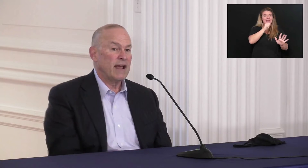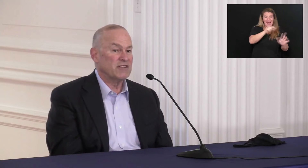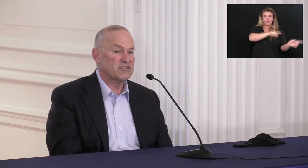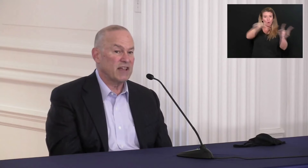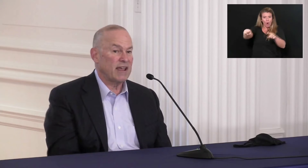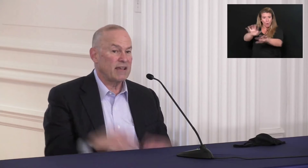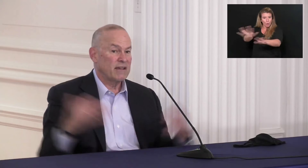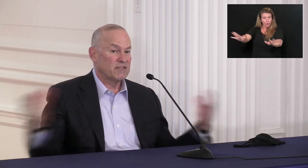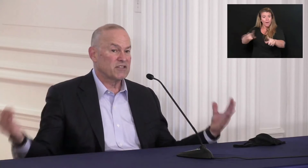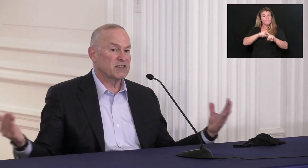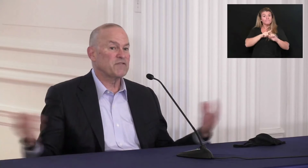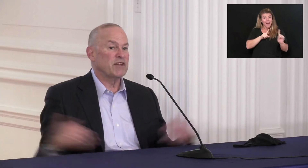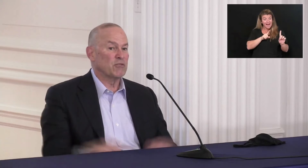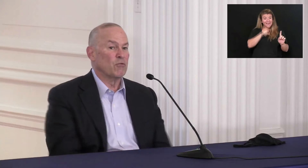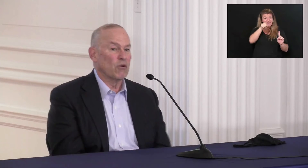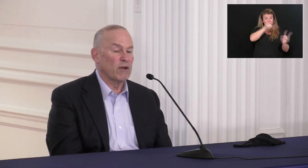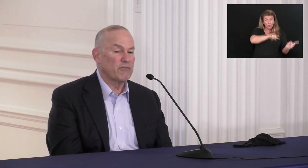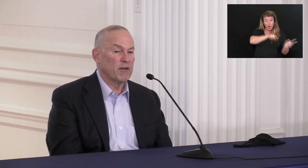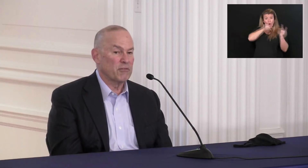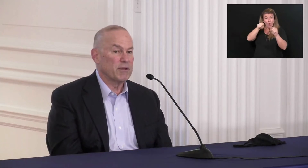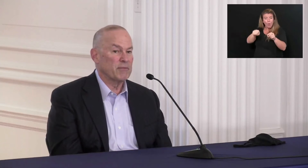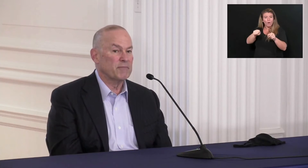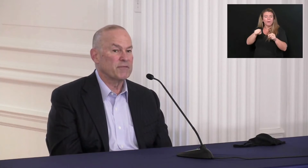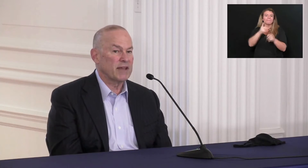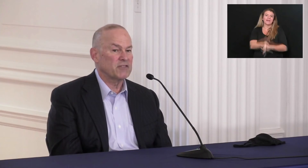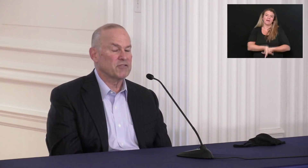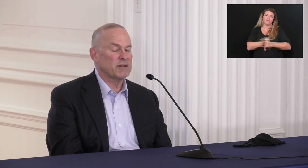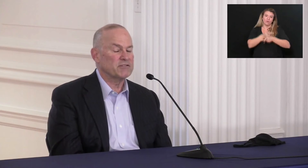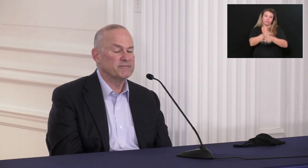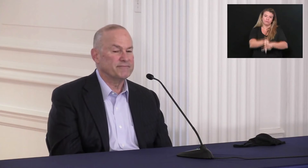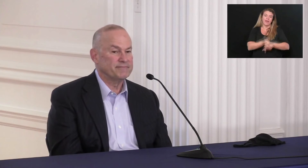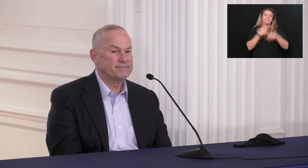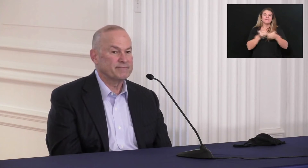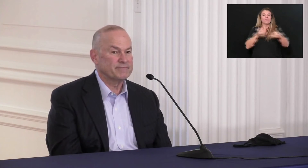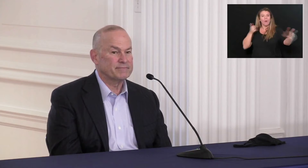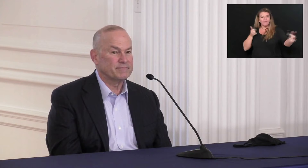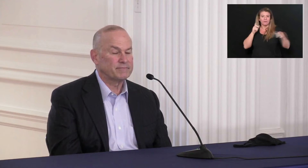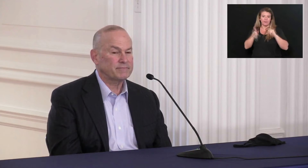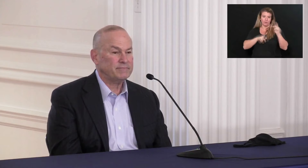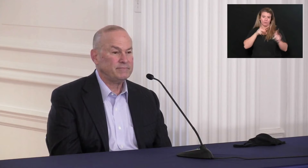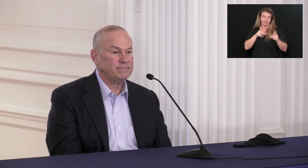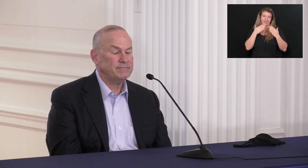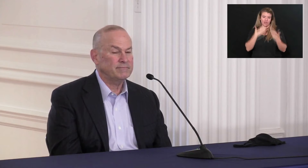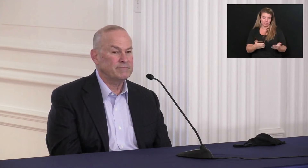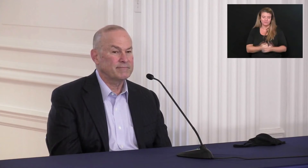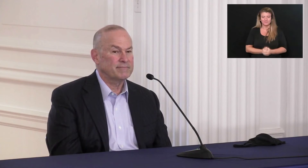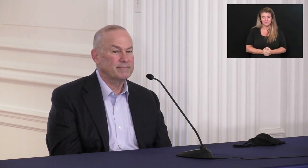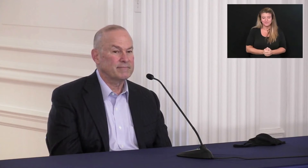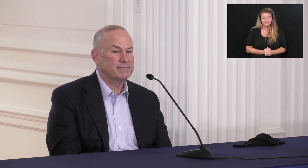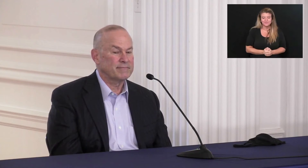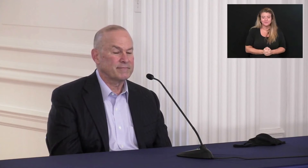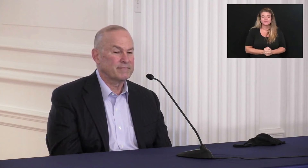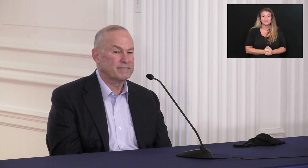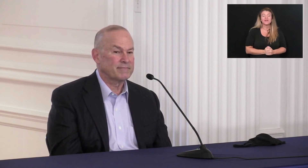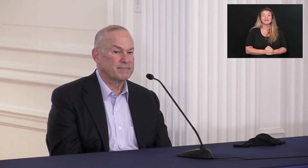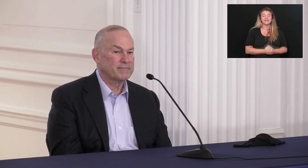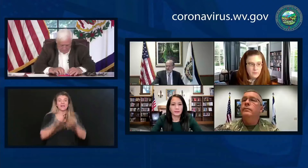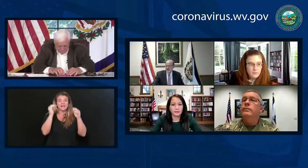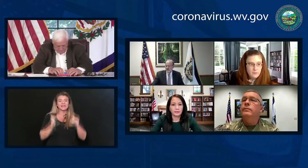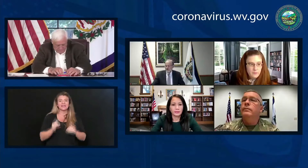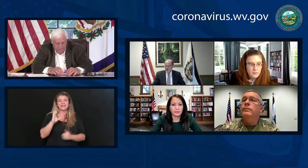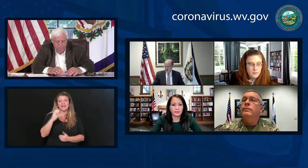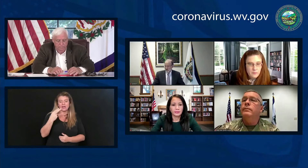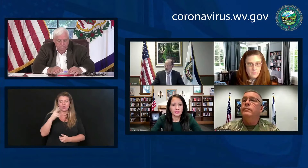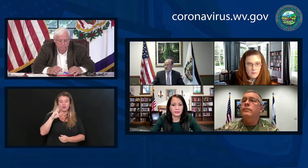and stay six feet or more away from other people. Thank you so much. All right. Thank you, Dr. Marsh. Next, we'll go to Christina